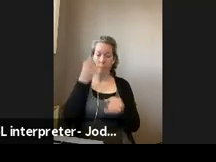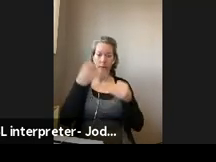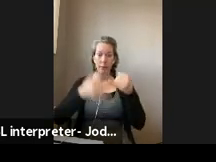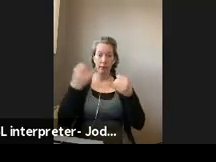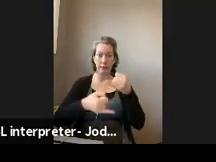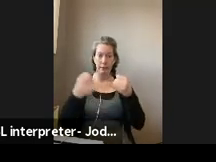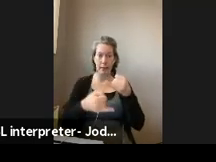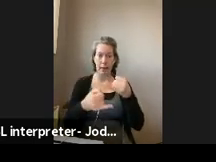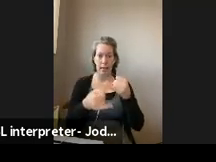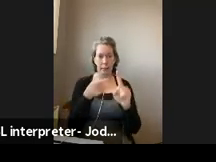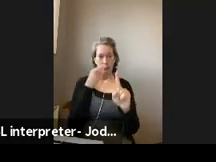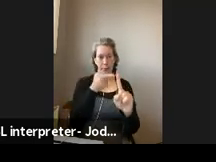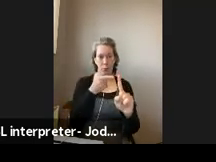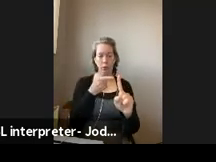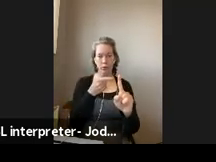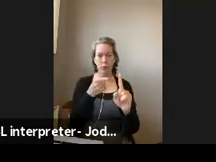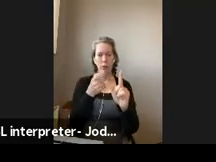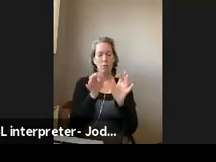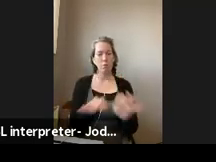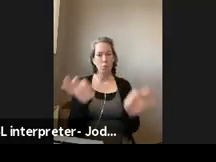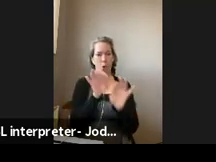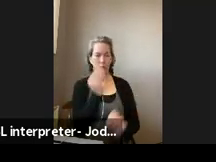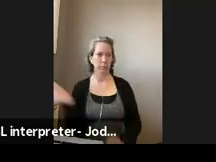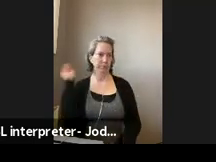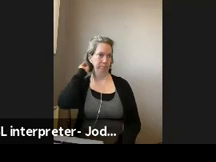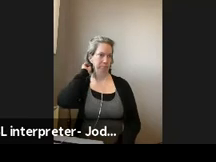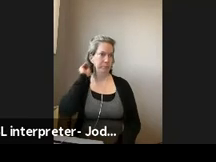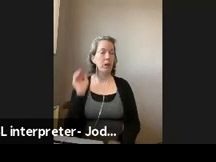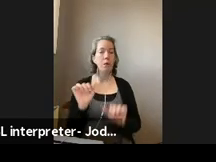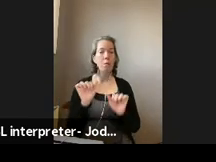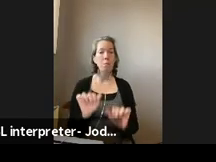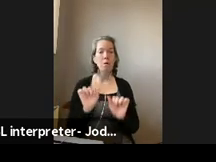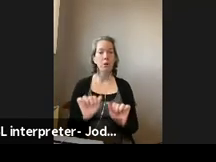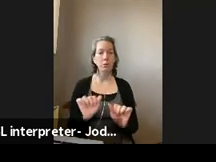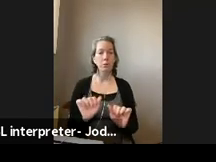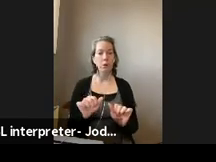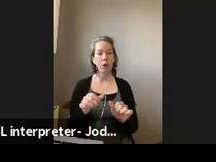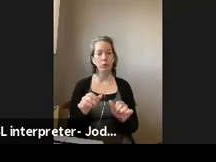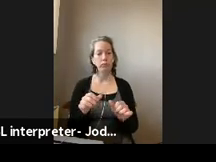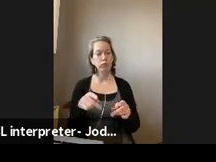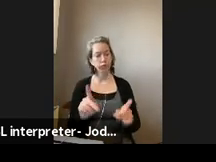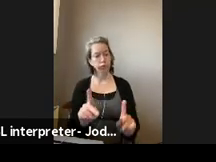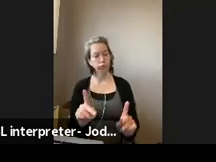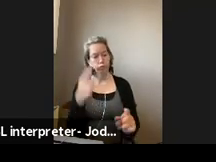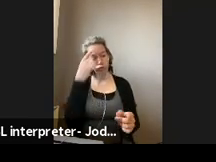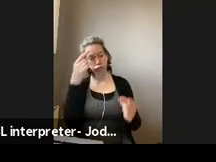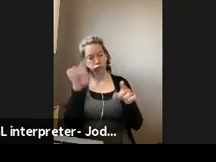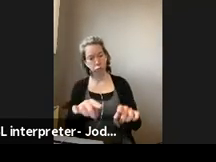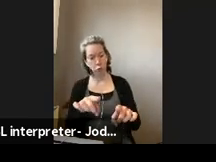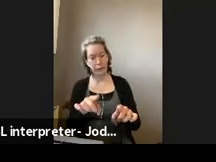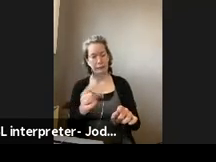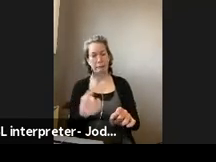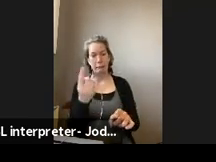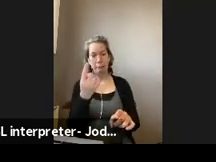important to keep in mind. You may have consented to something before in the past. Maybe it was